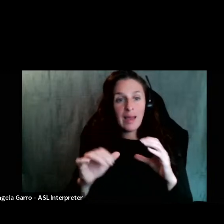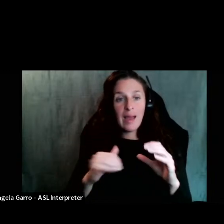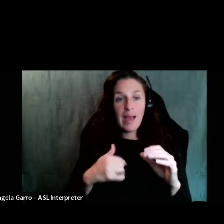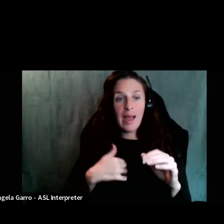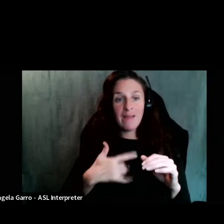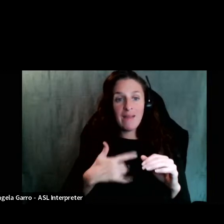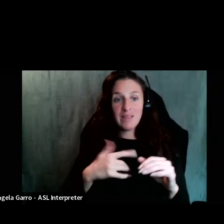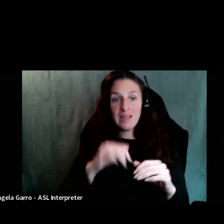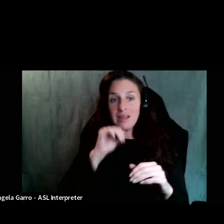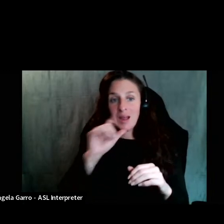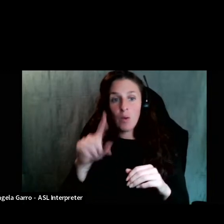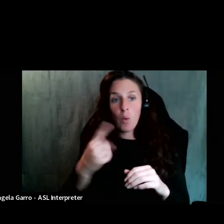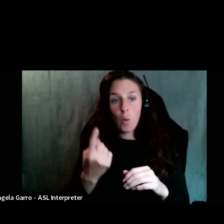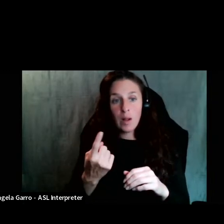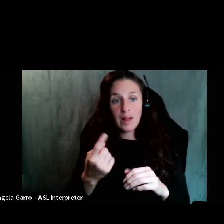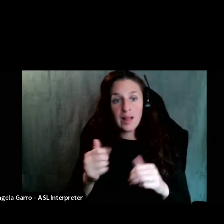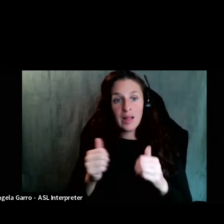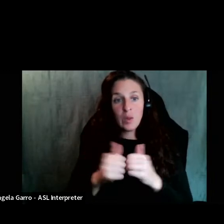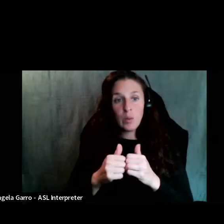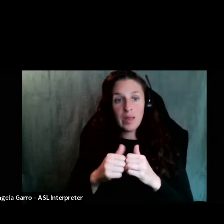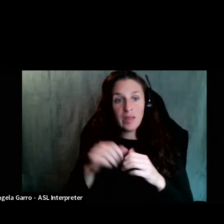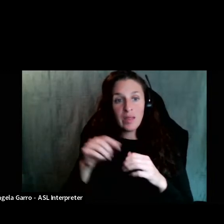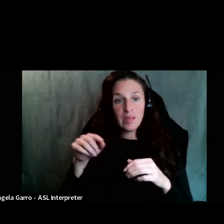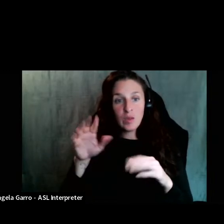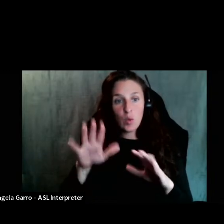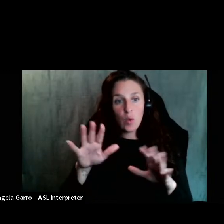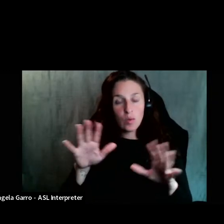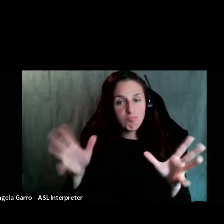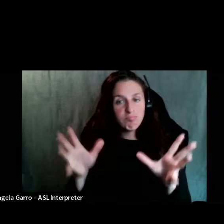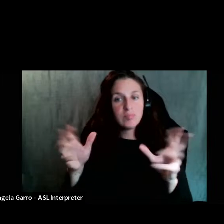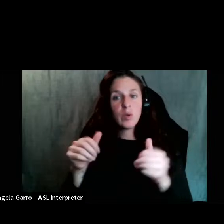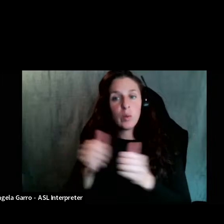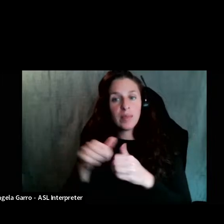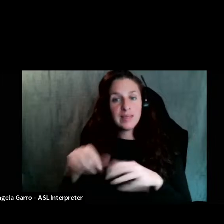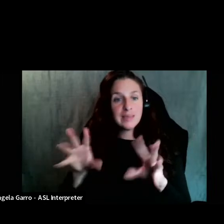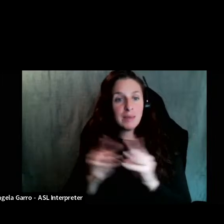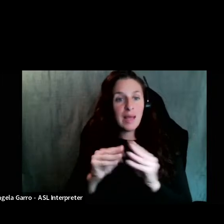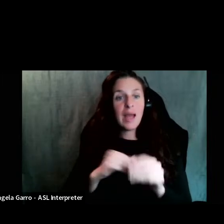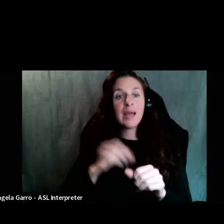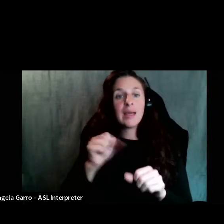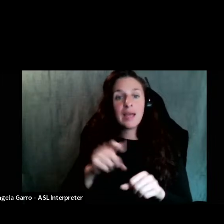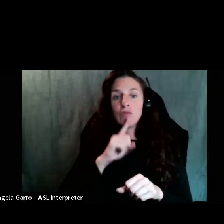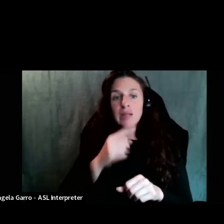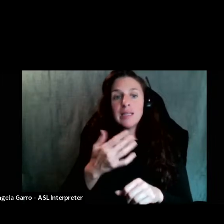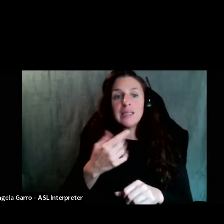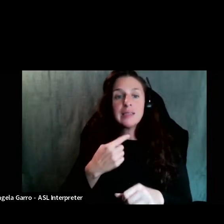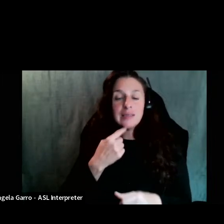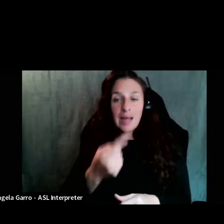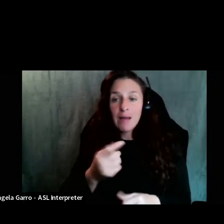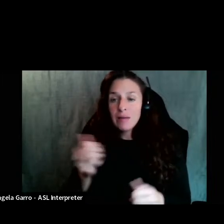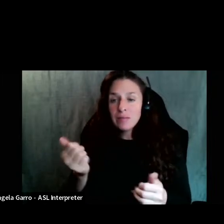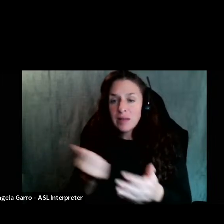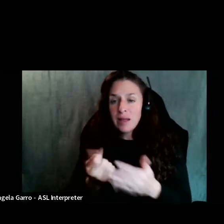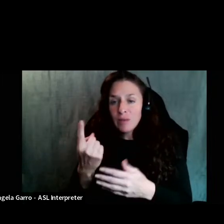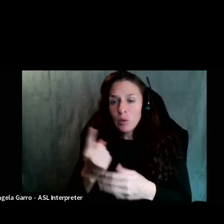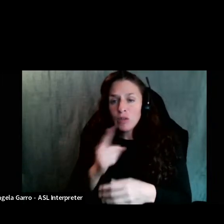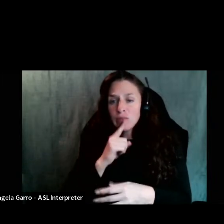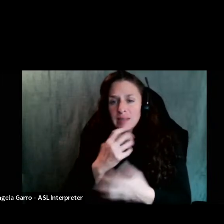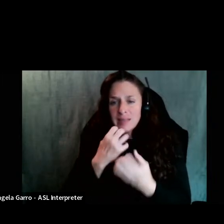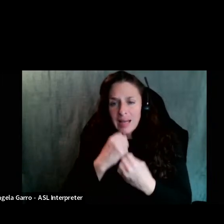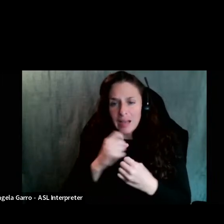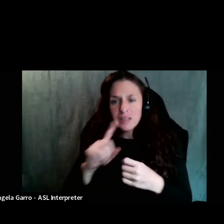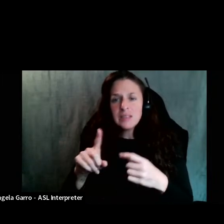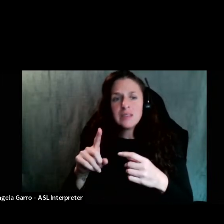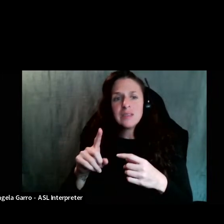only with your kind of decorum with this meeting, but that I can really tell that everyone in this room genuinely cares about creating an inclusive environment